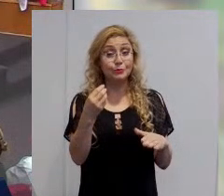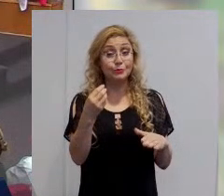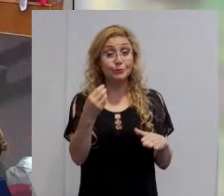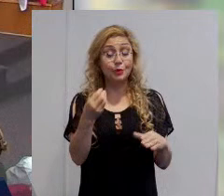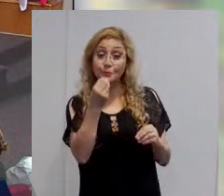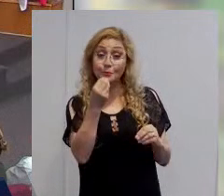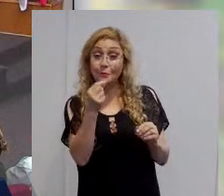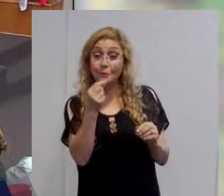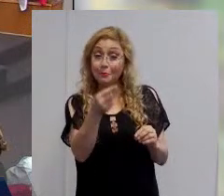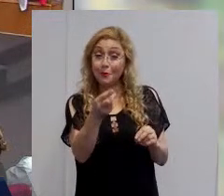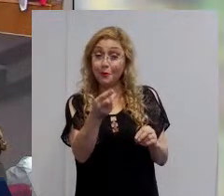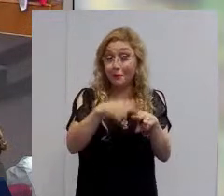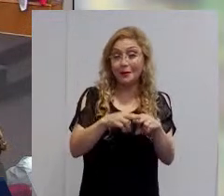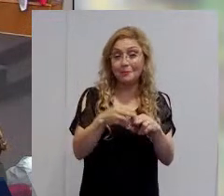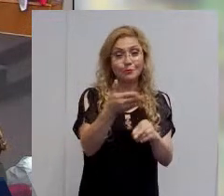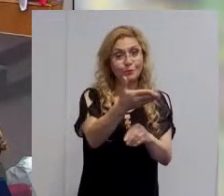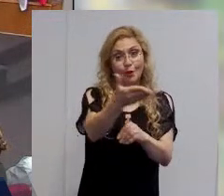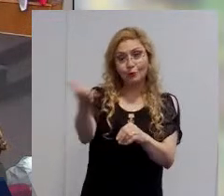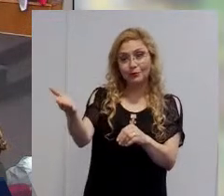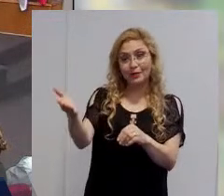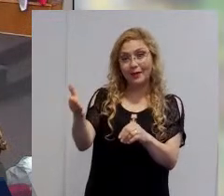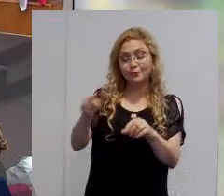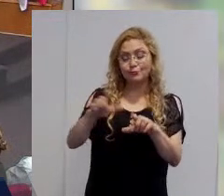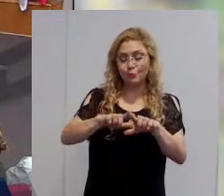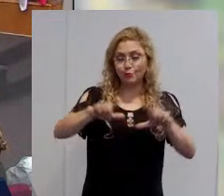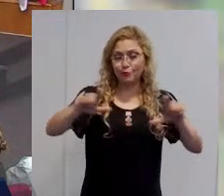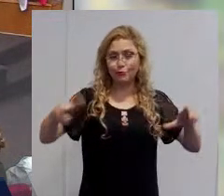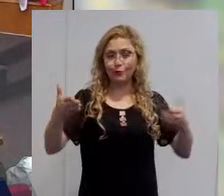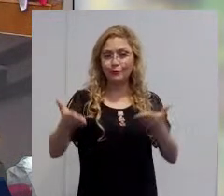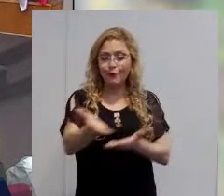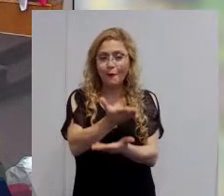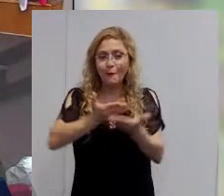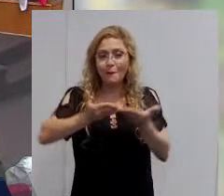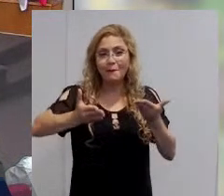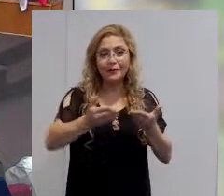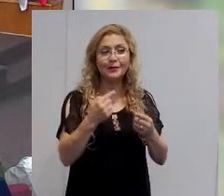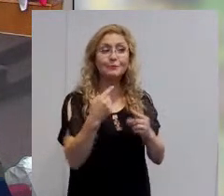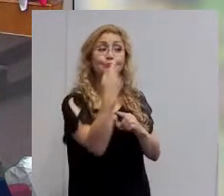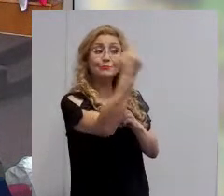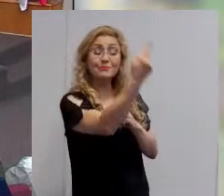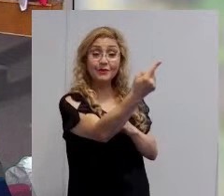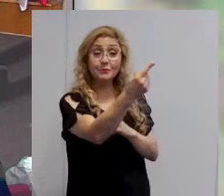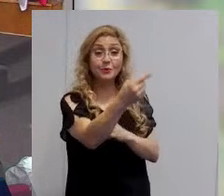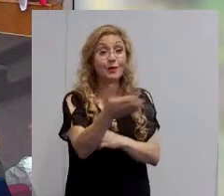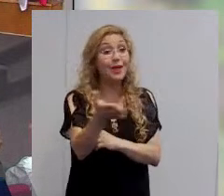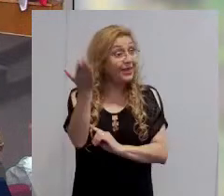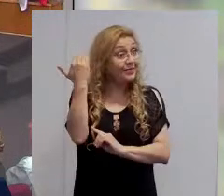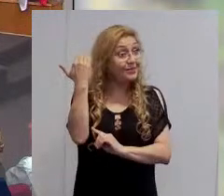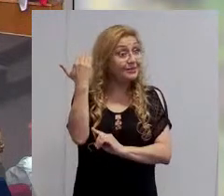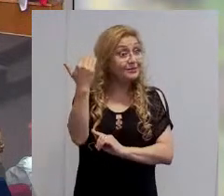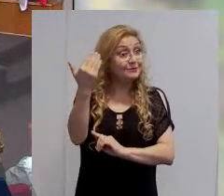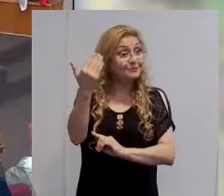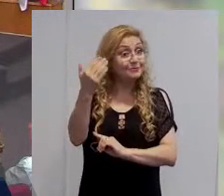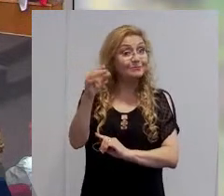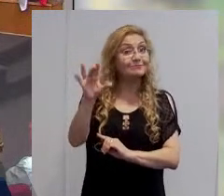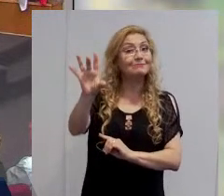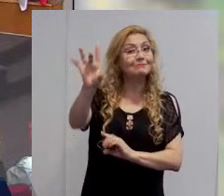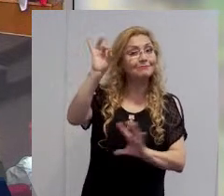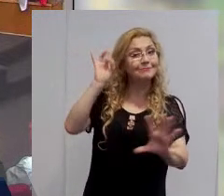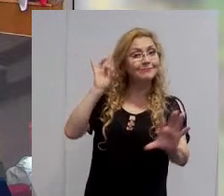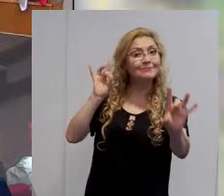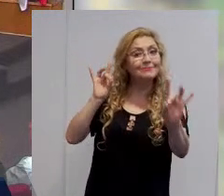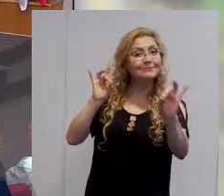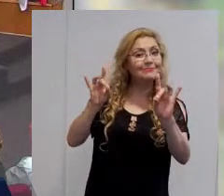And we have a cocktail reception prepared for you as an opportunity to share with each